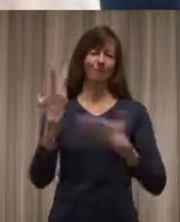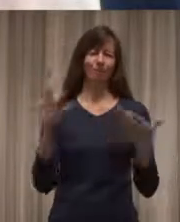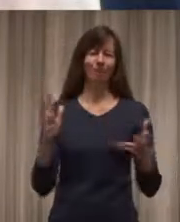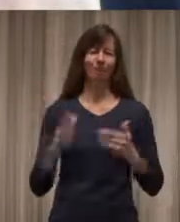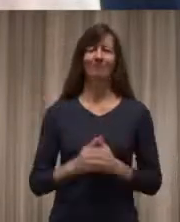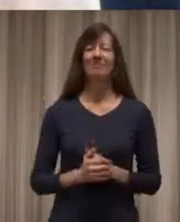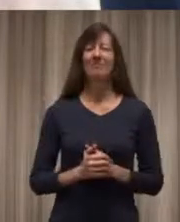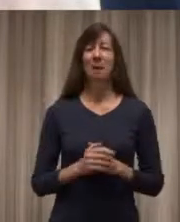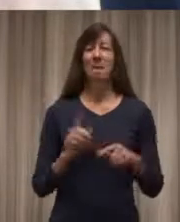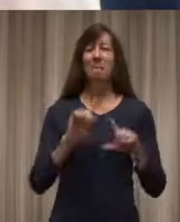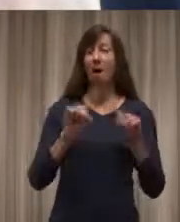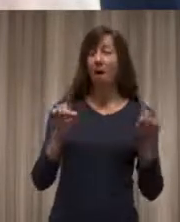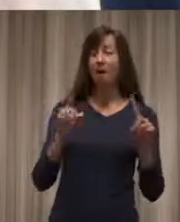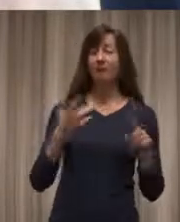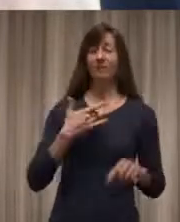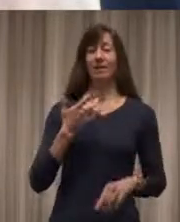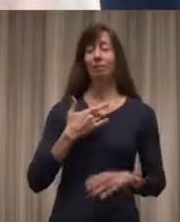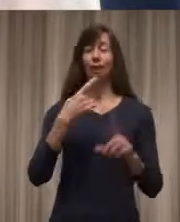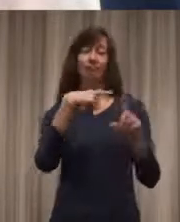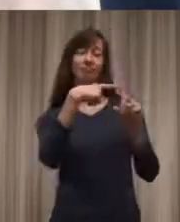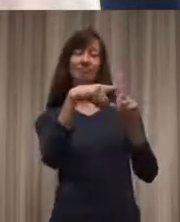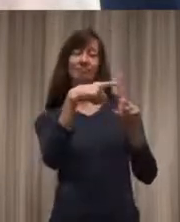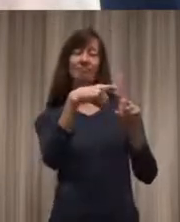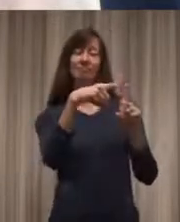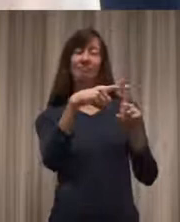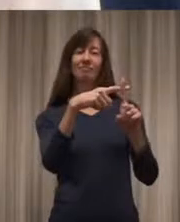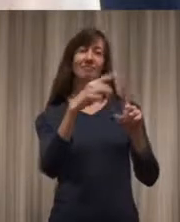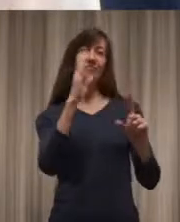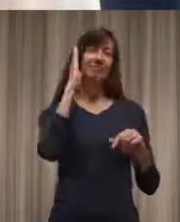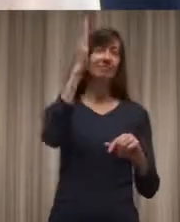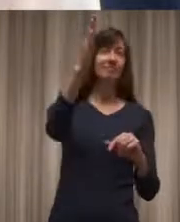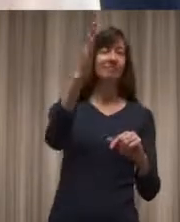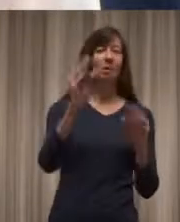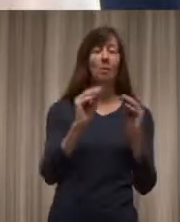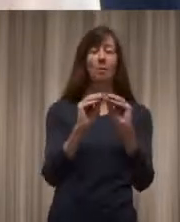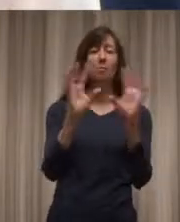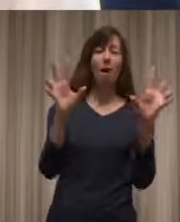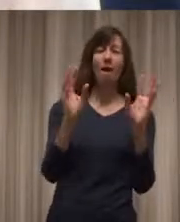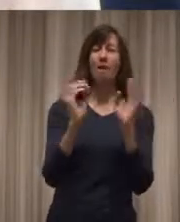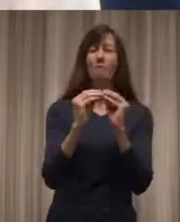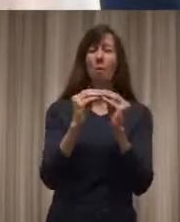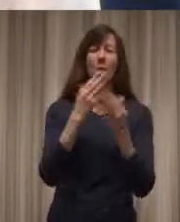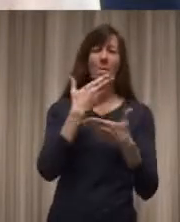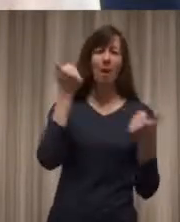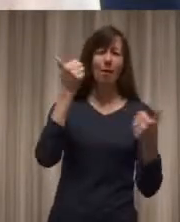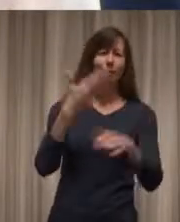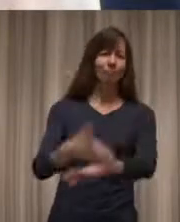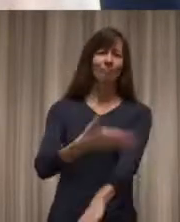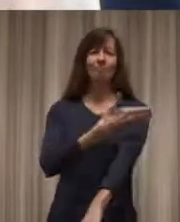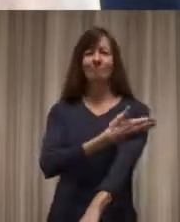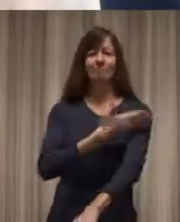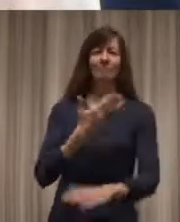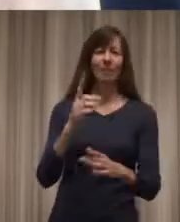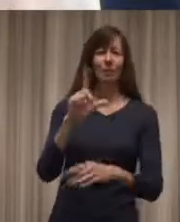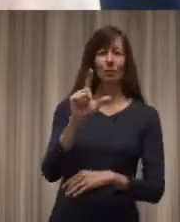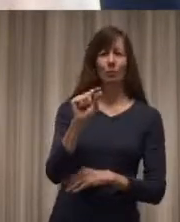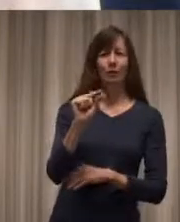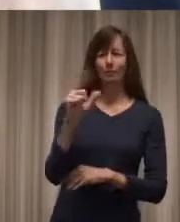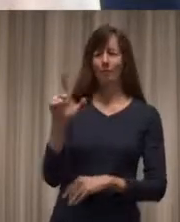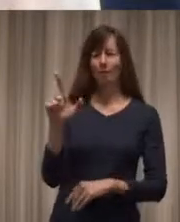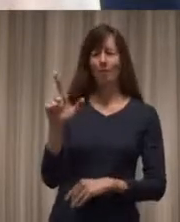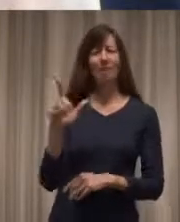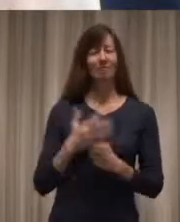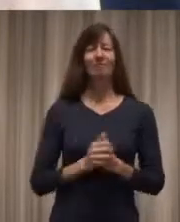optimistic about a healthier and a brighter and a better 2021. And today we do have some good news and